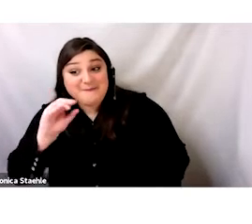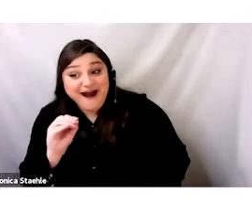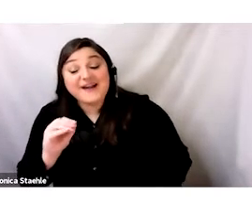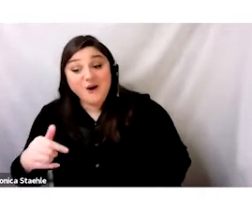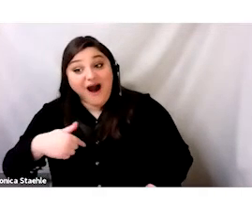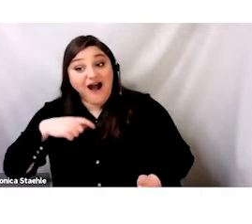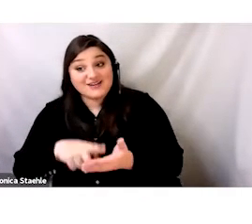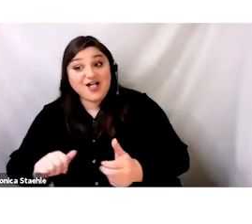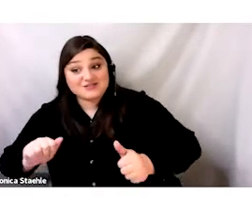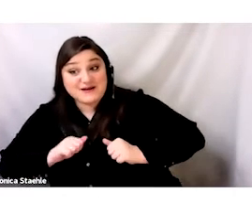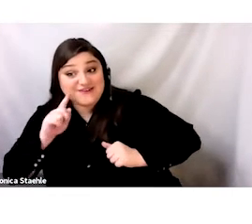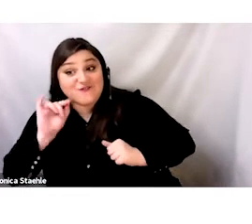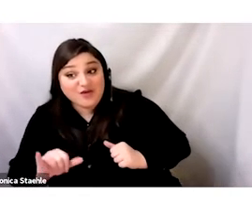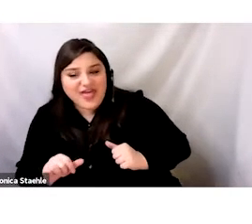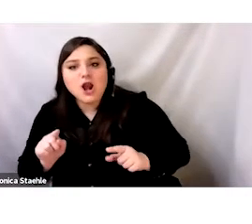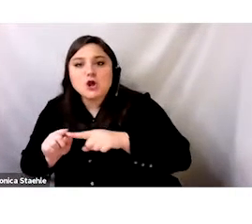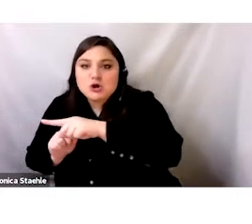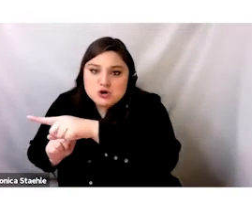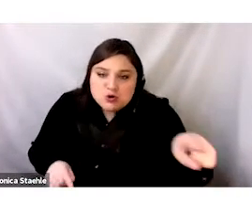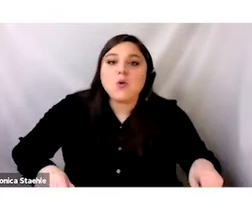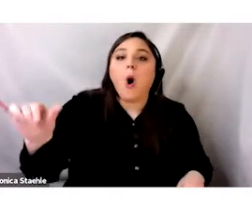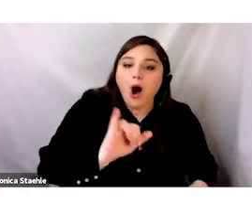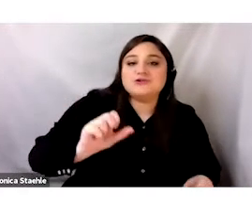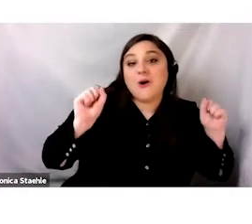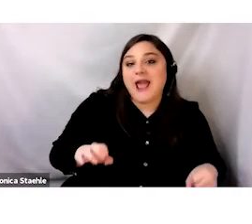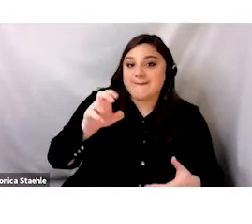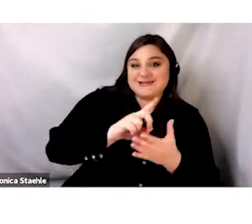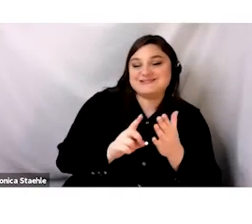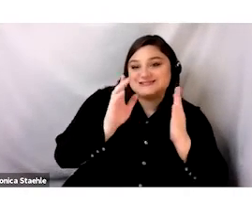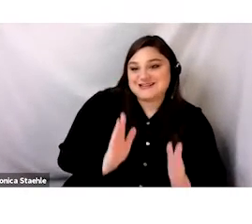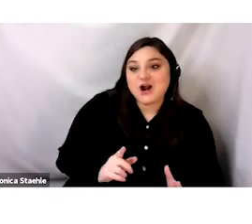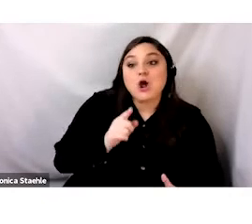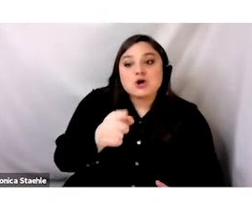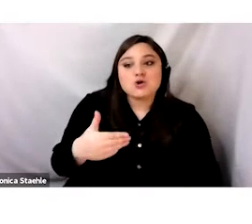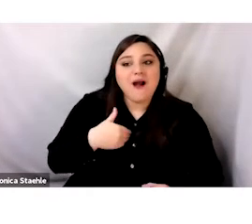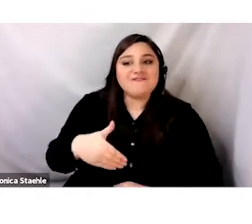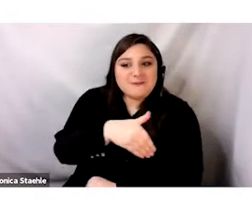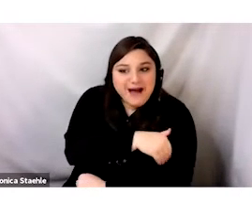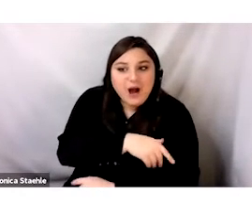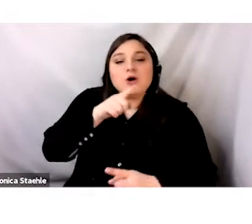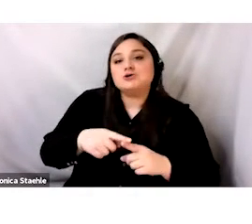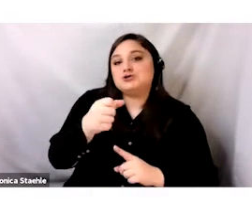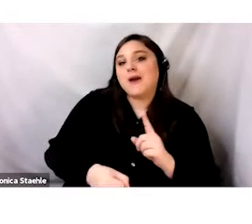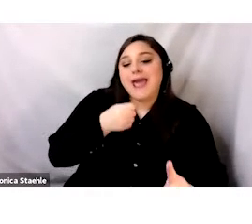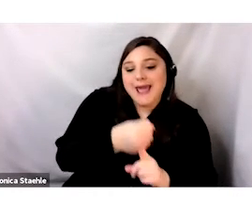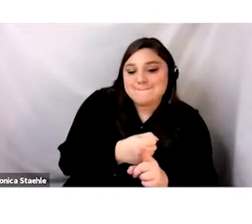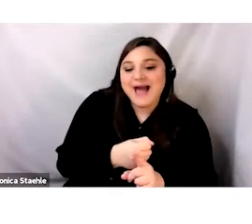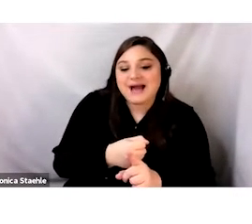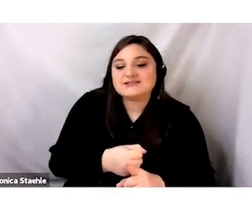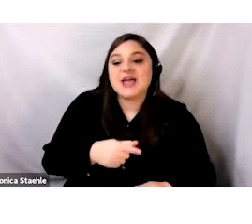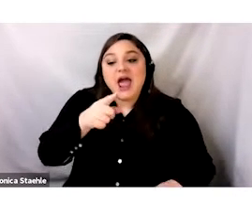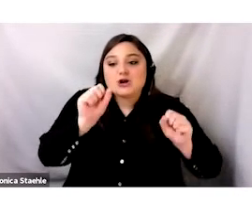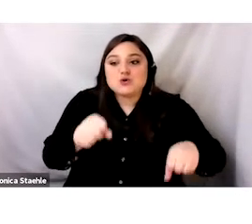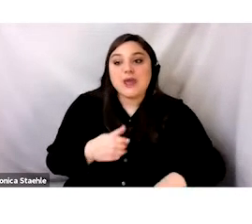all have the power to affect outcomes. You all have the design capabilities to actually